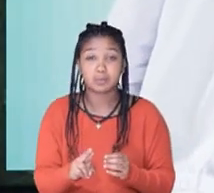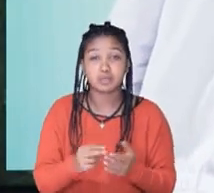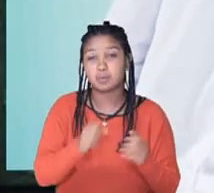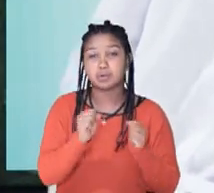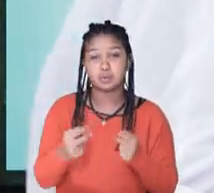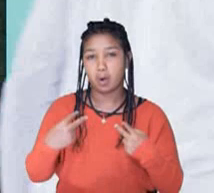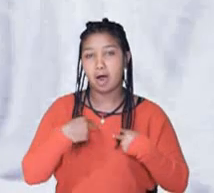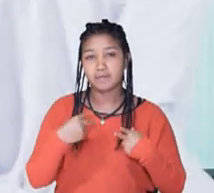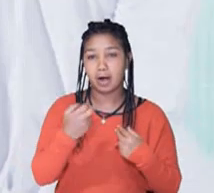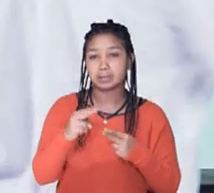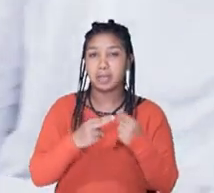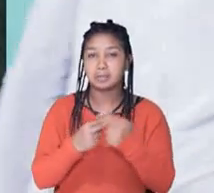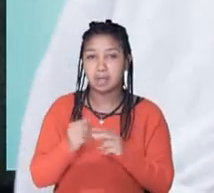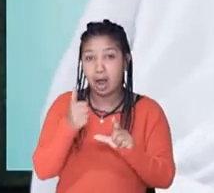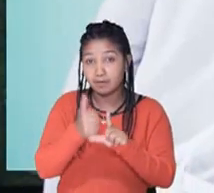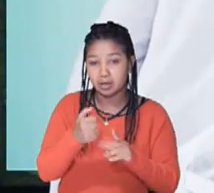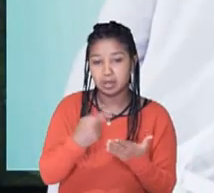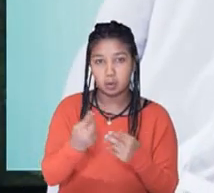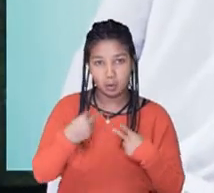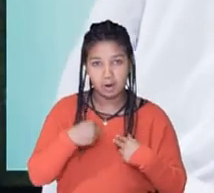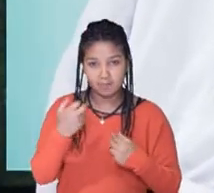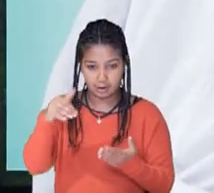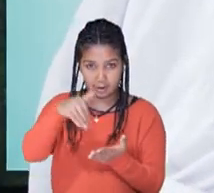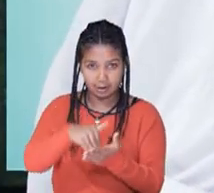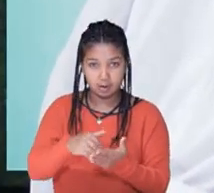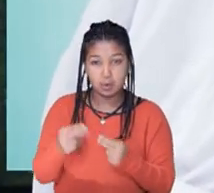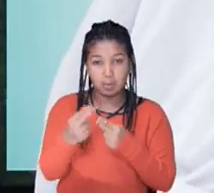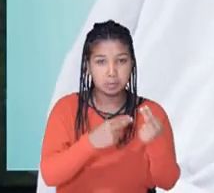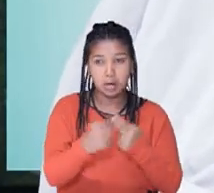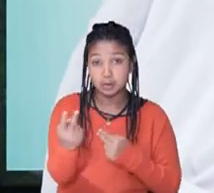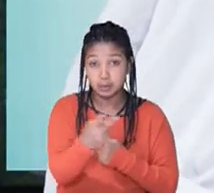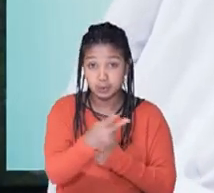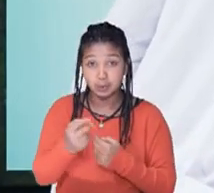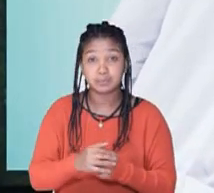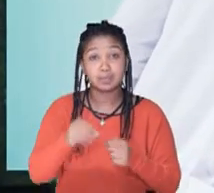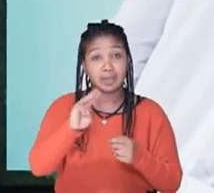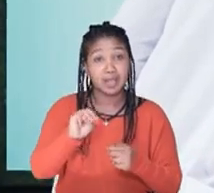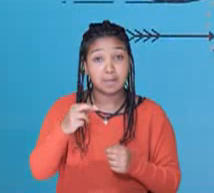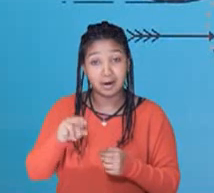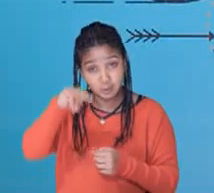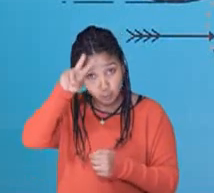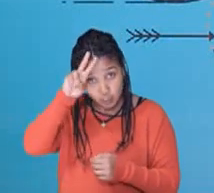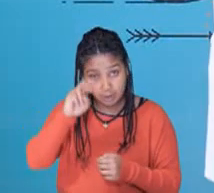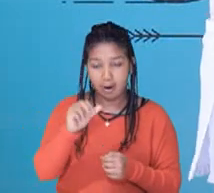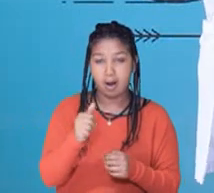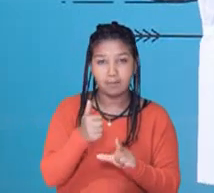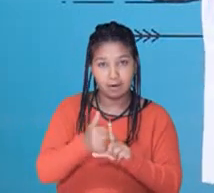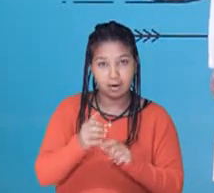it's possible to have r times alpha, and here you have r again. When you multiply these two, mr squared